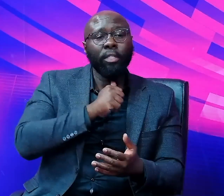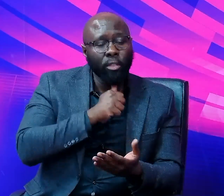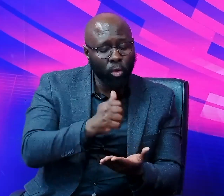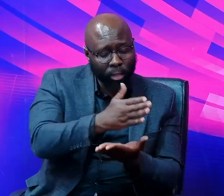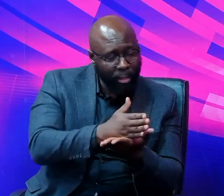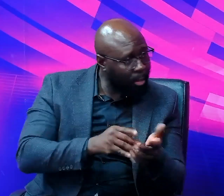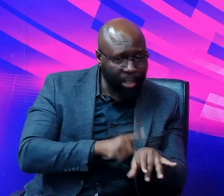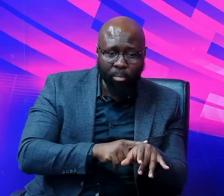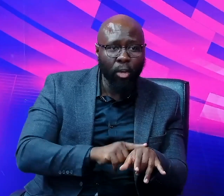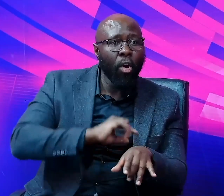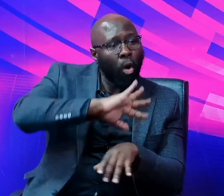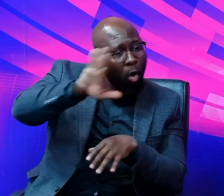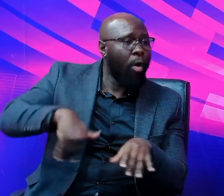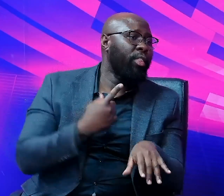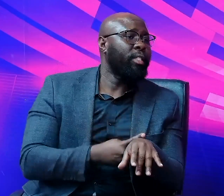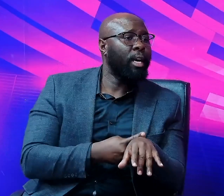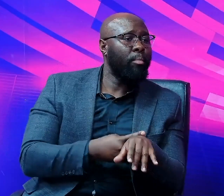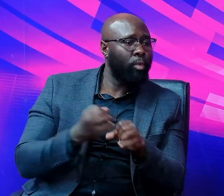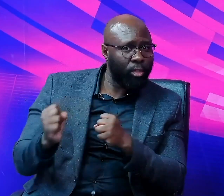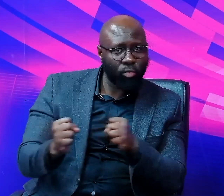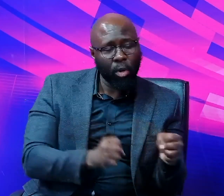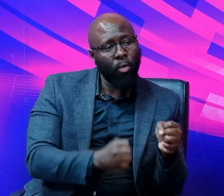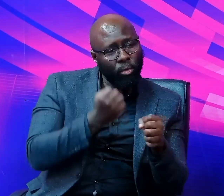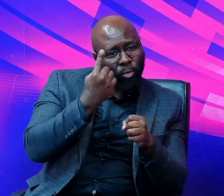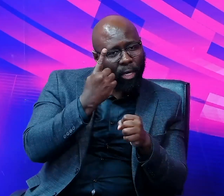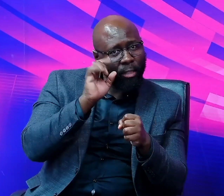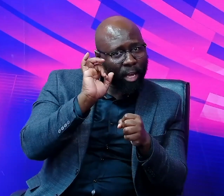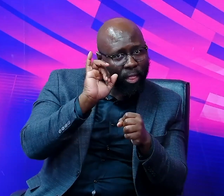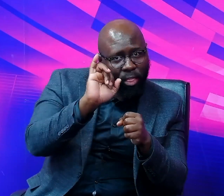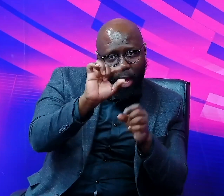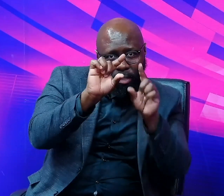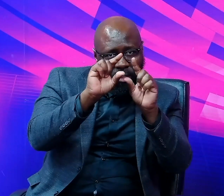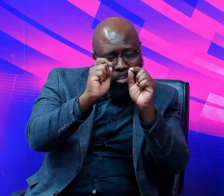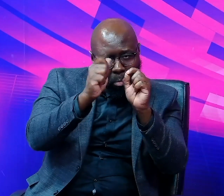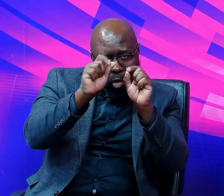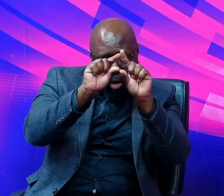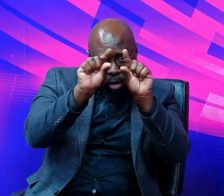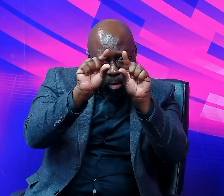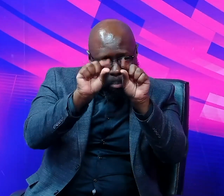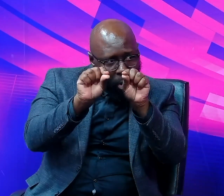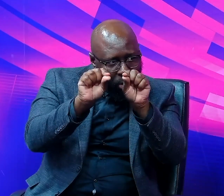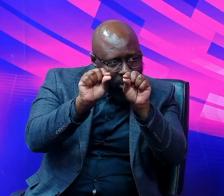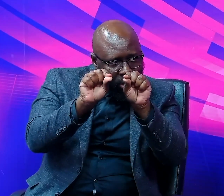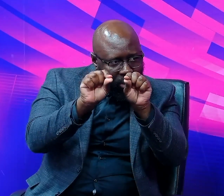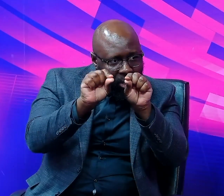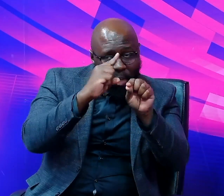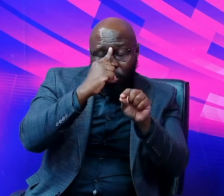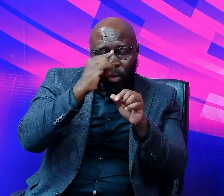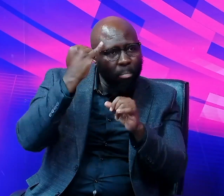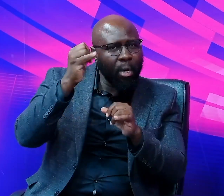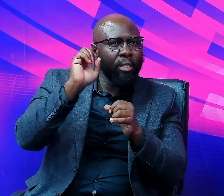Asante. Not sometimes, I would say all the time, we struggle to understand that tiny